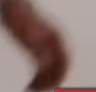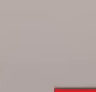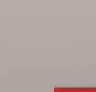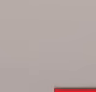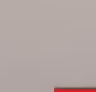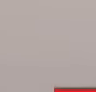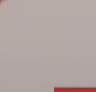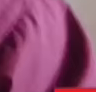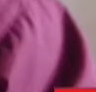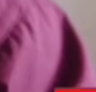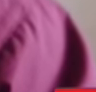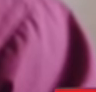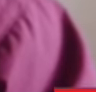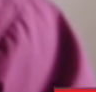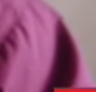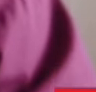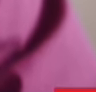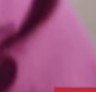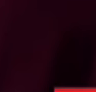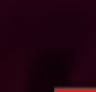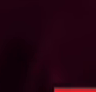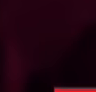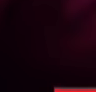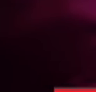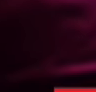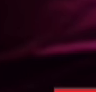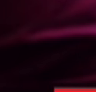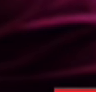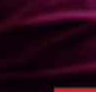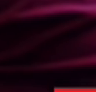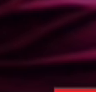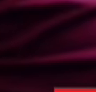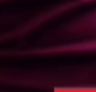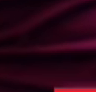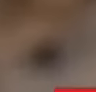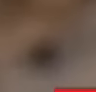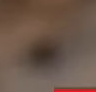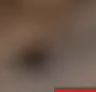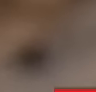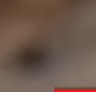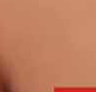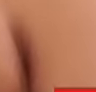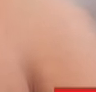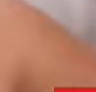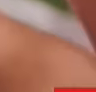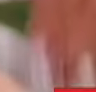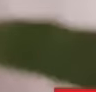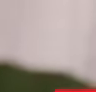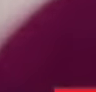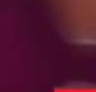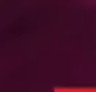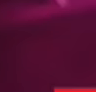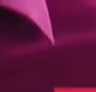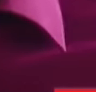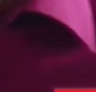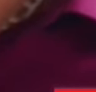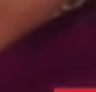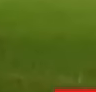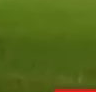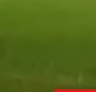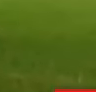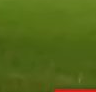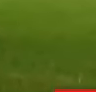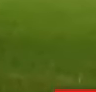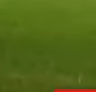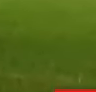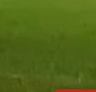places, to lead you in the right direction. The signs are clear. It's time to pay less for your current mortgage and switch